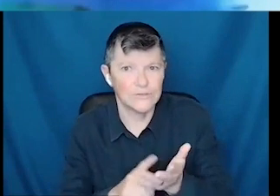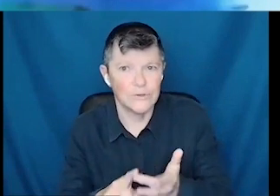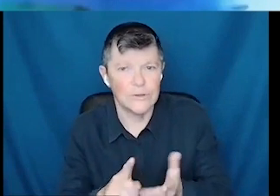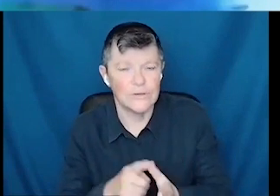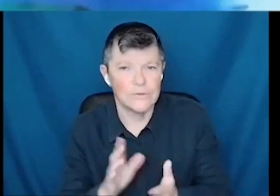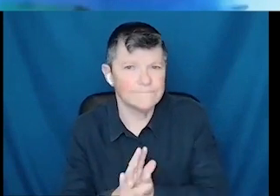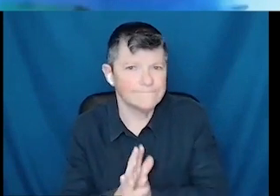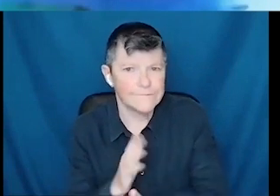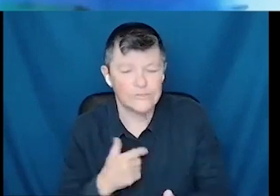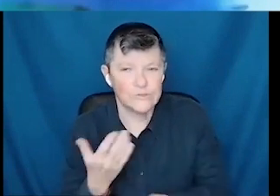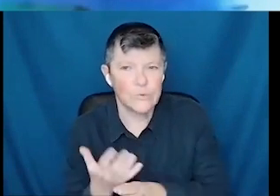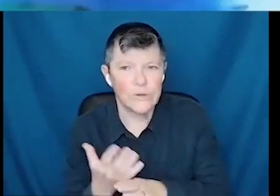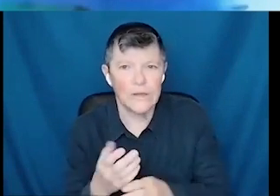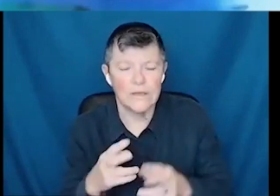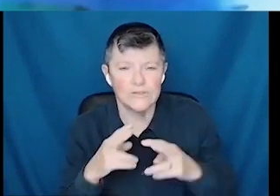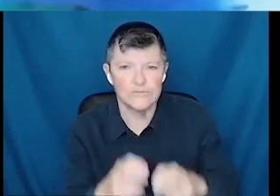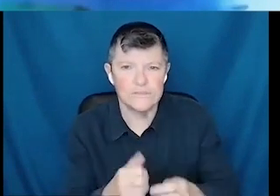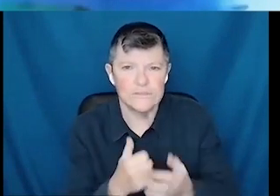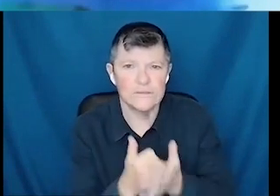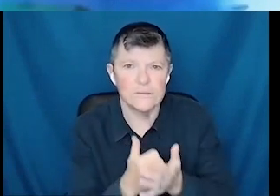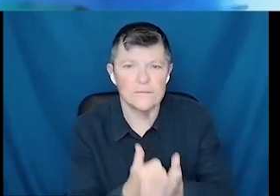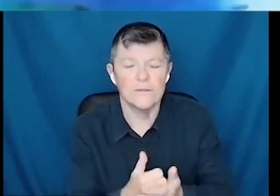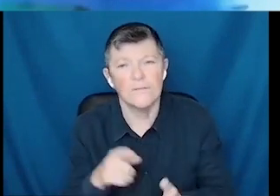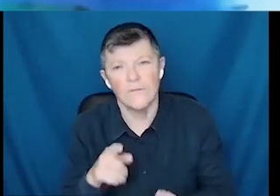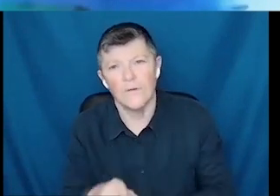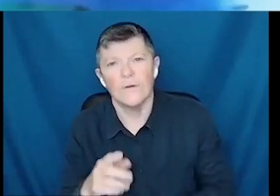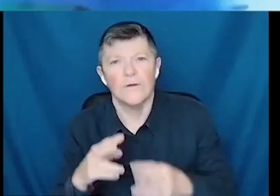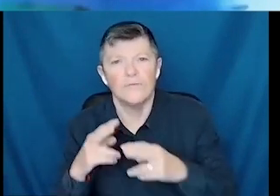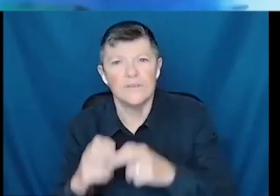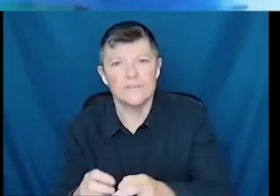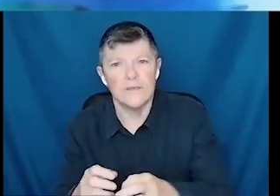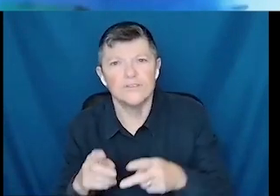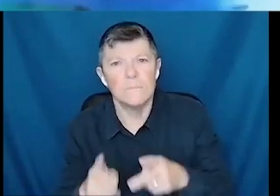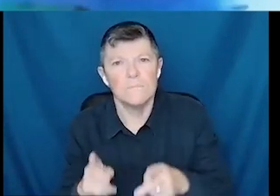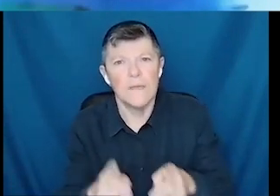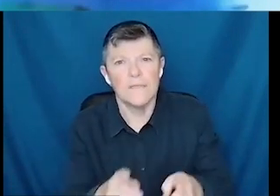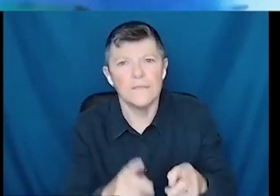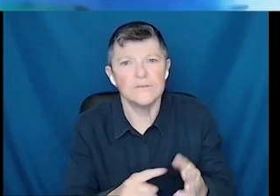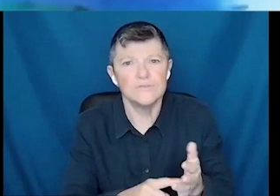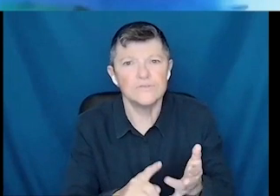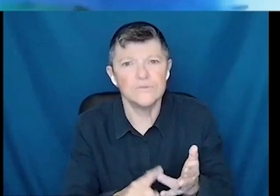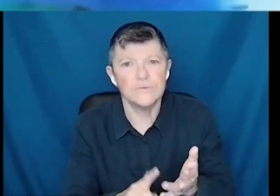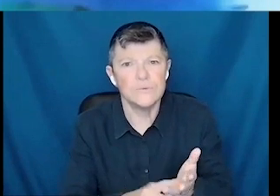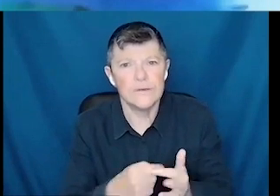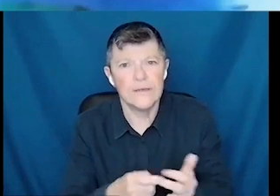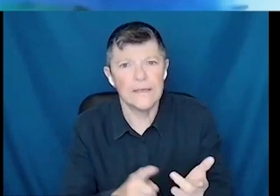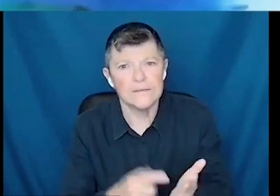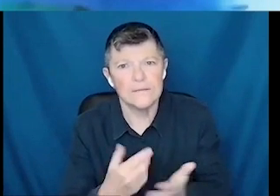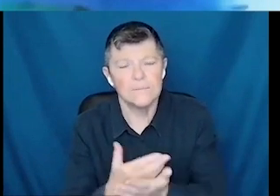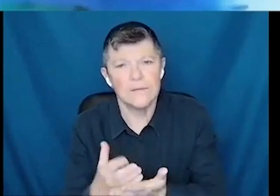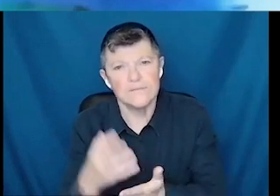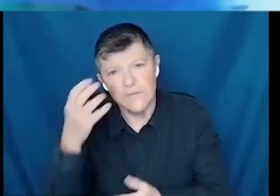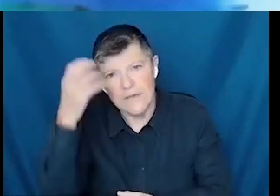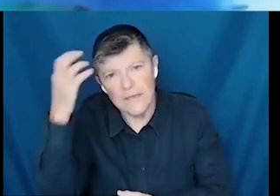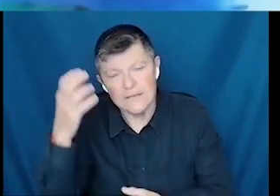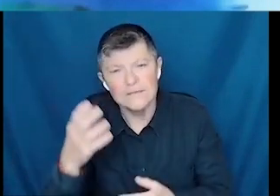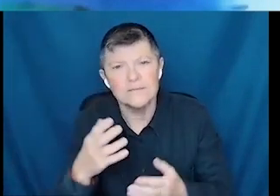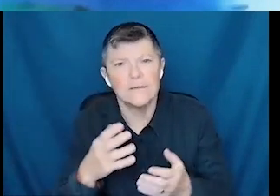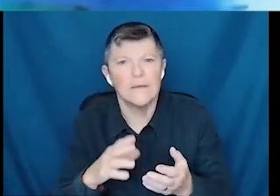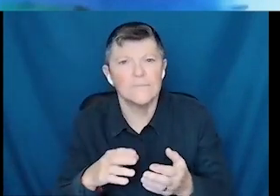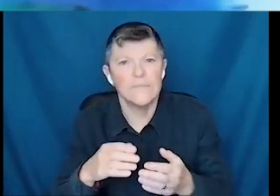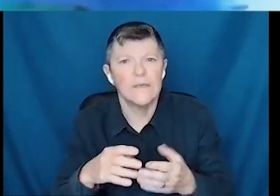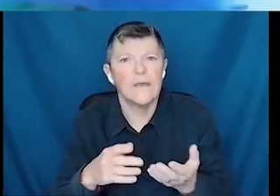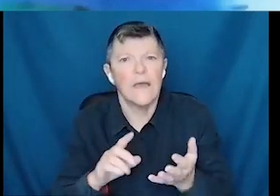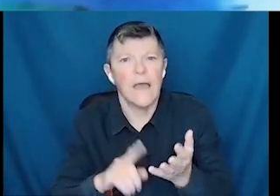assistants for the Research Methods Toolkit as part of the King's Undergraduate Fellowship. So we worked with Hannah and the